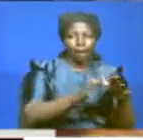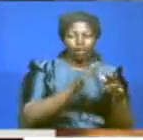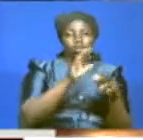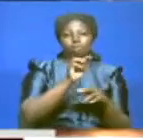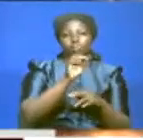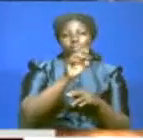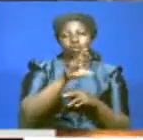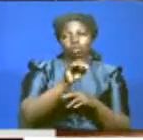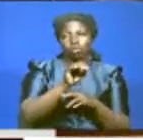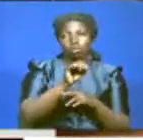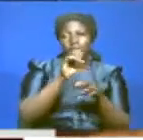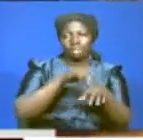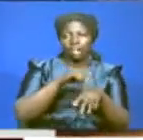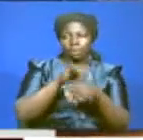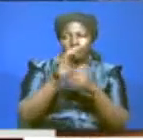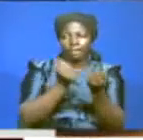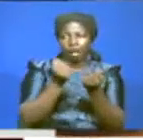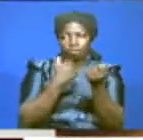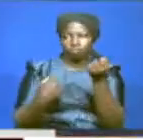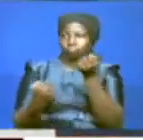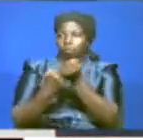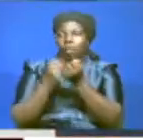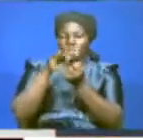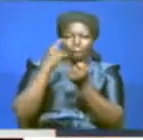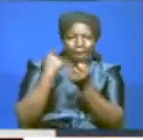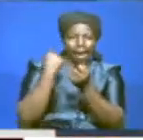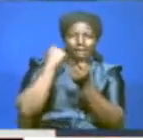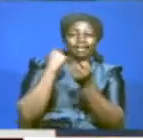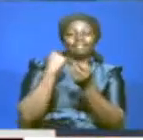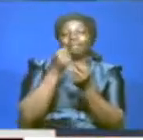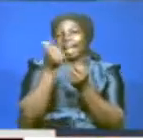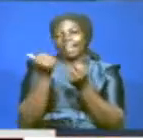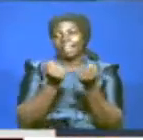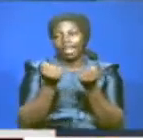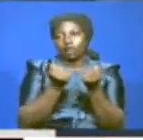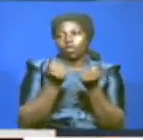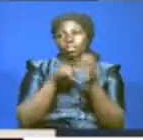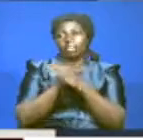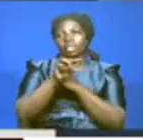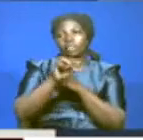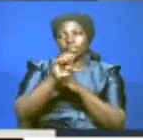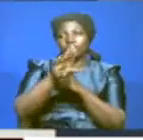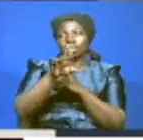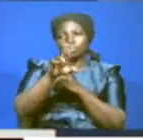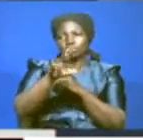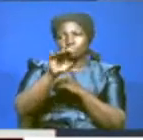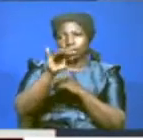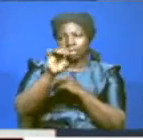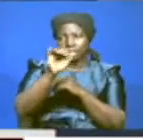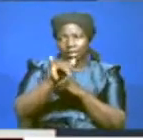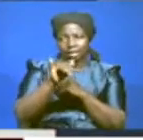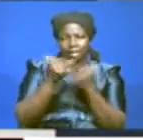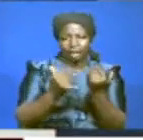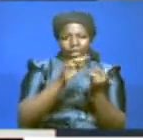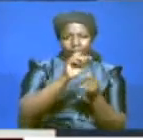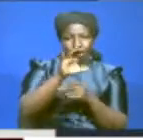by another vehicle in Membli area. The MCA, who now says he fears for his life, added that he was rescued by friends from